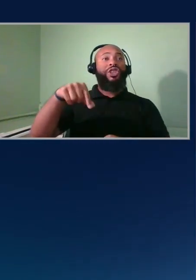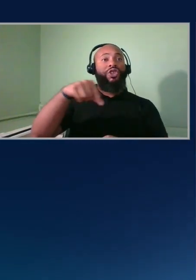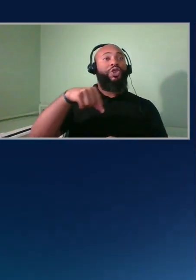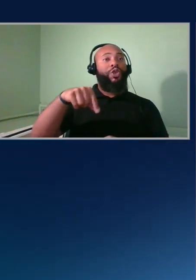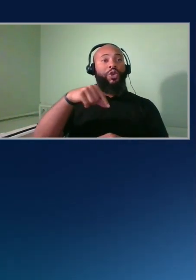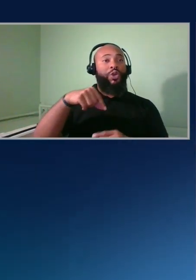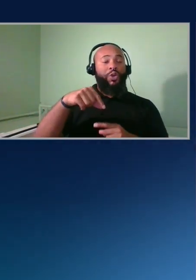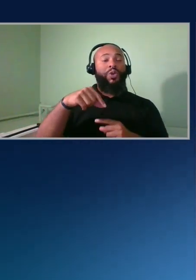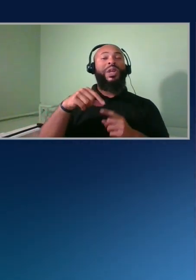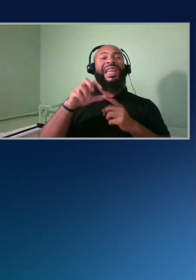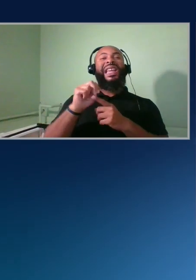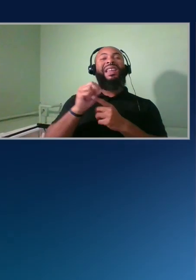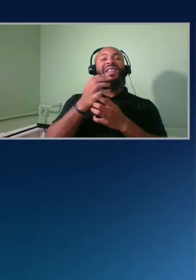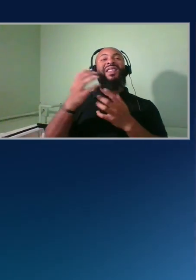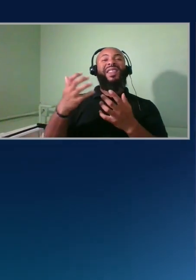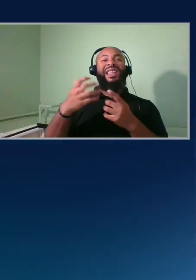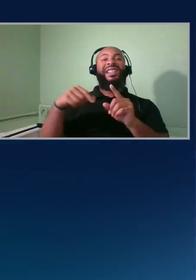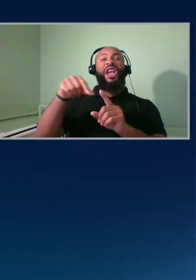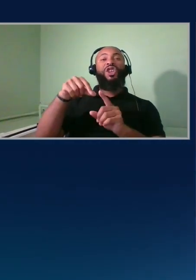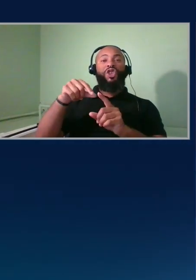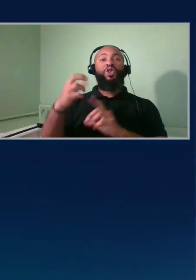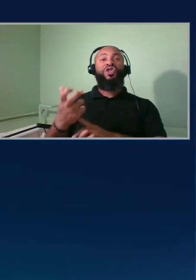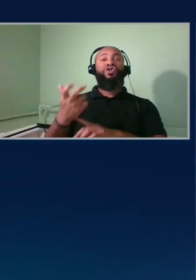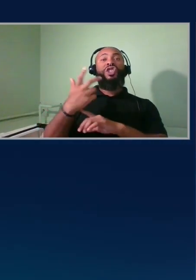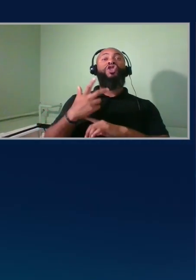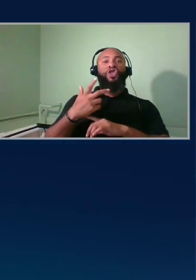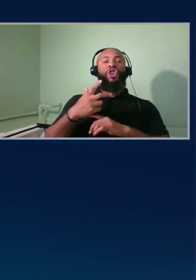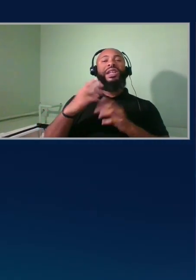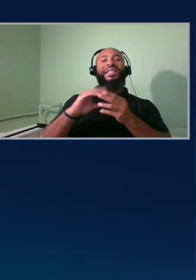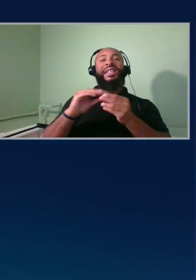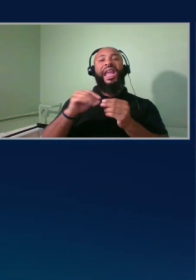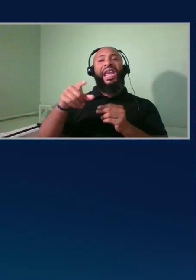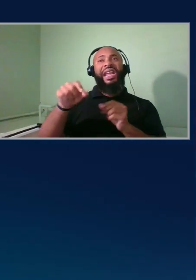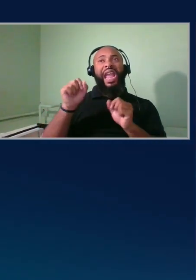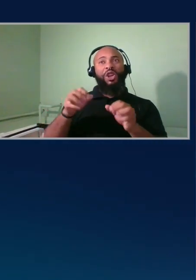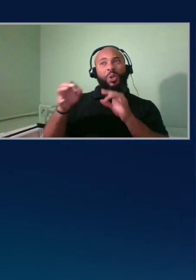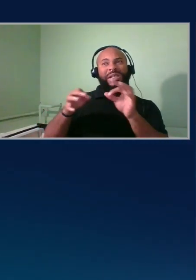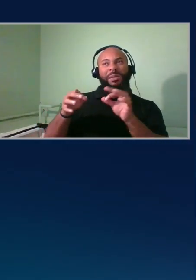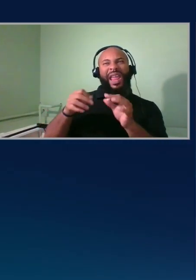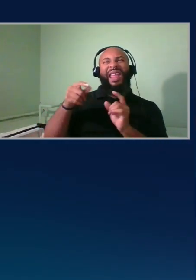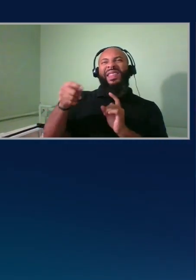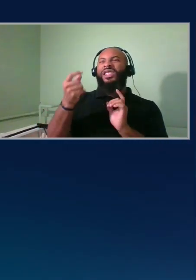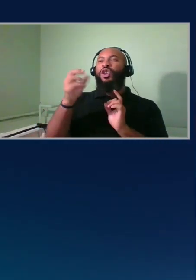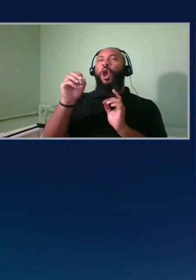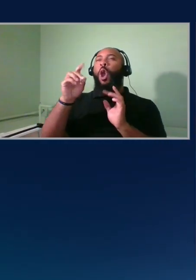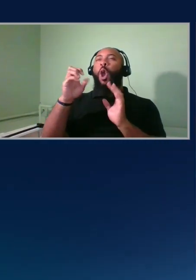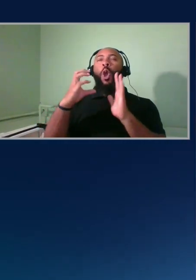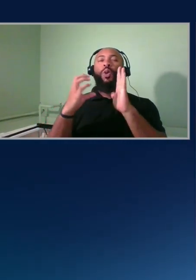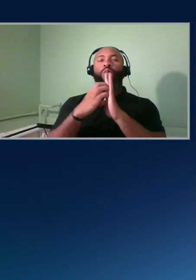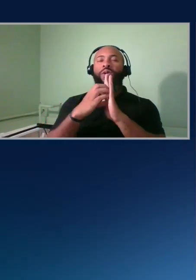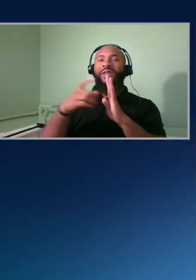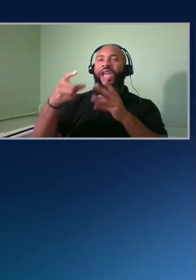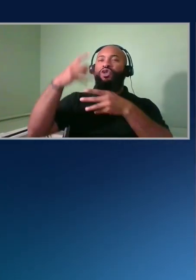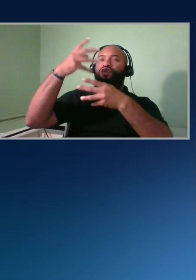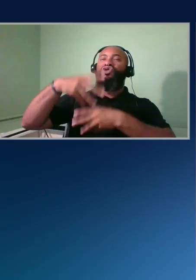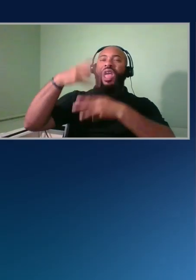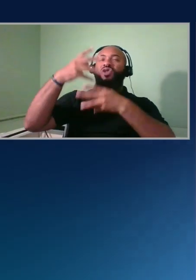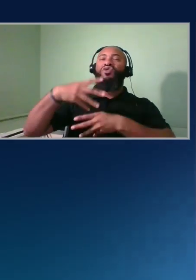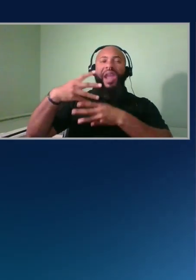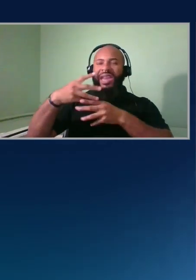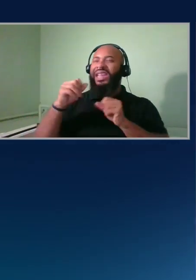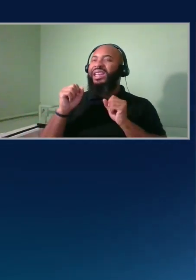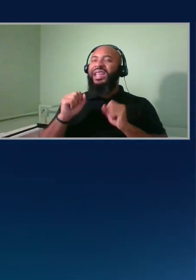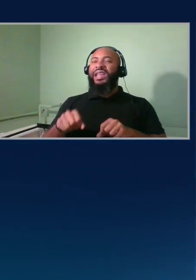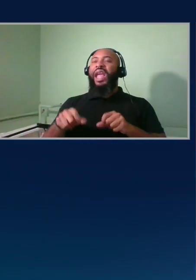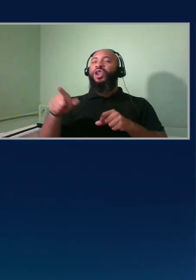returning and saying, like, can you explain this block of code to me that you generated? Or can you explain this block of code